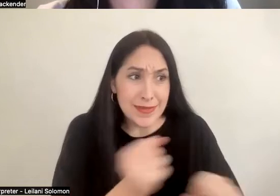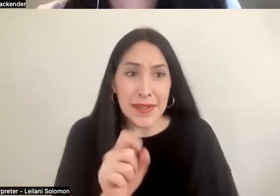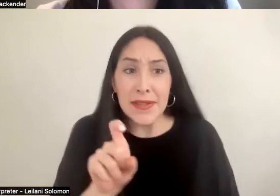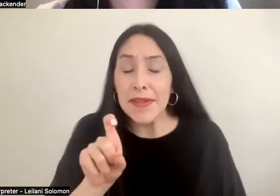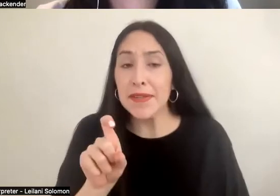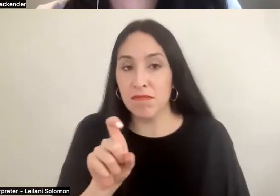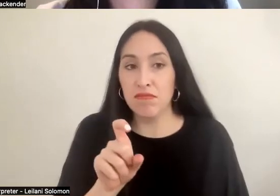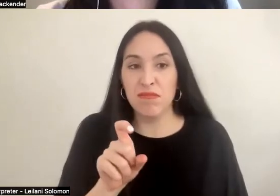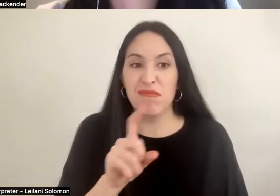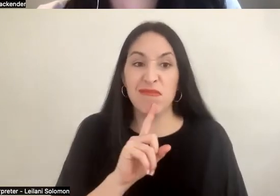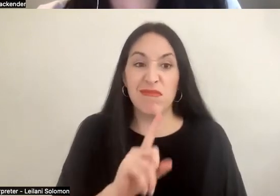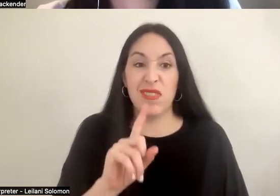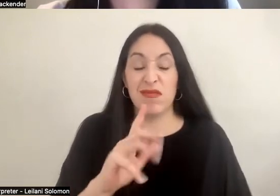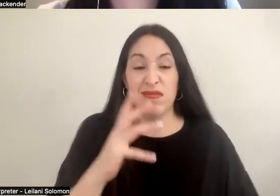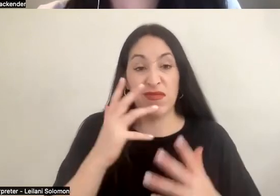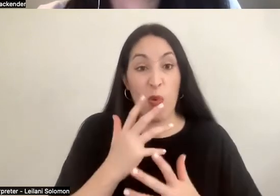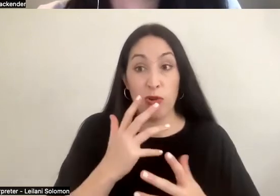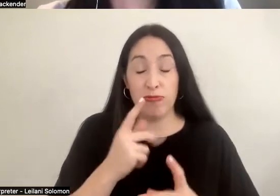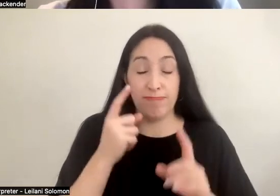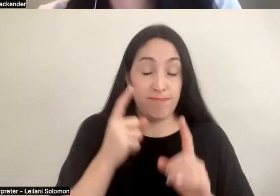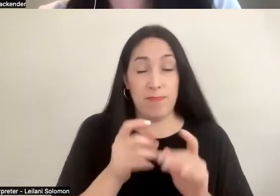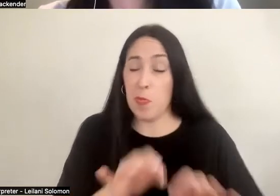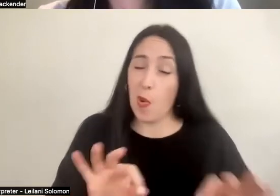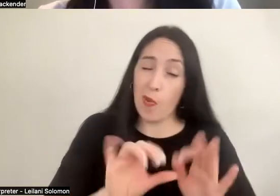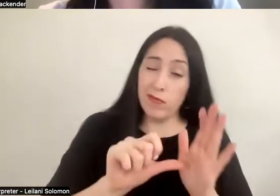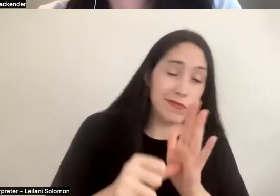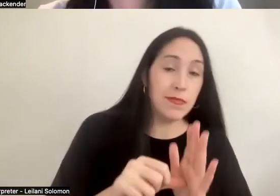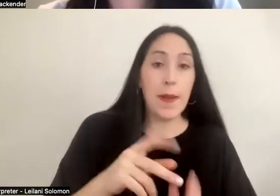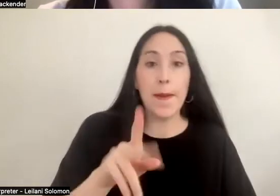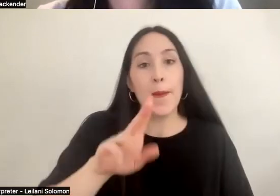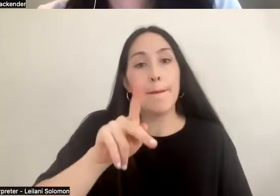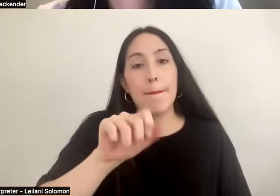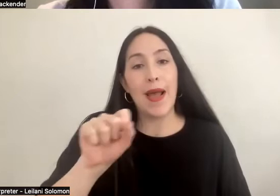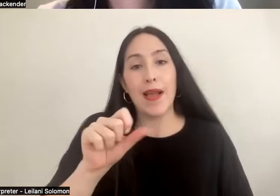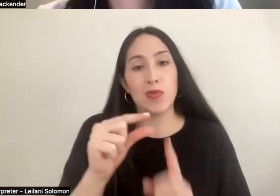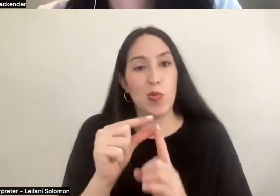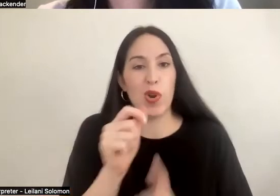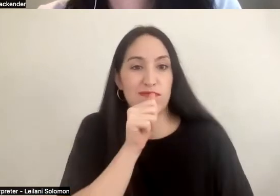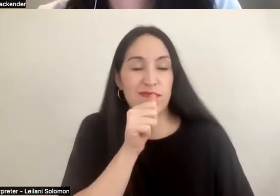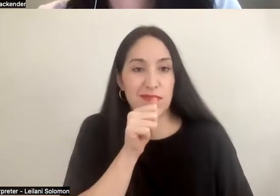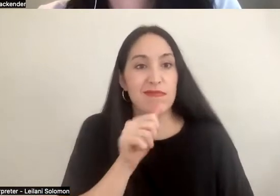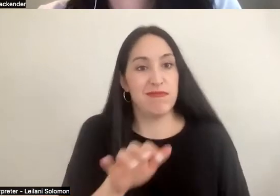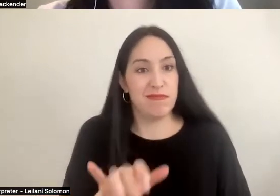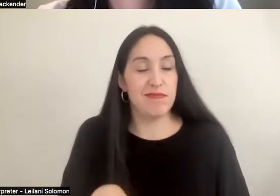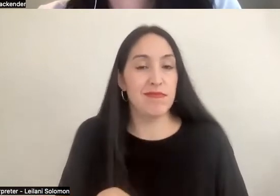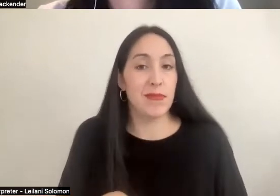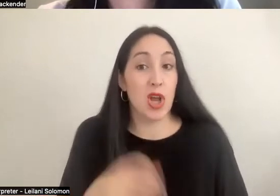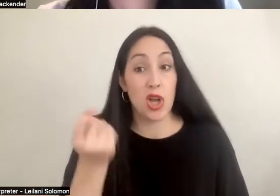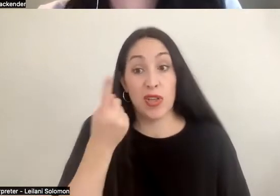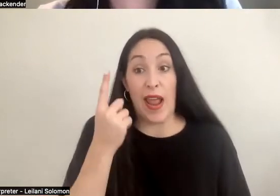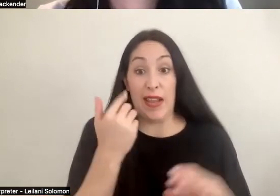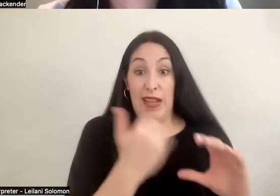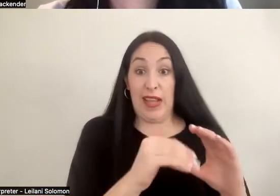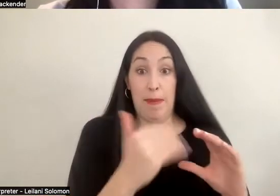just your password and protecting that, right? You use your email to log in, but if your password is the